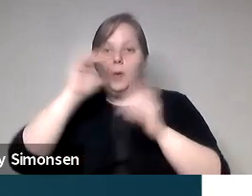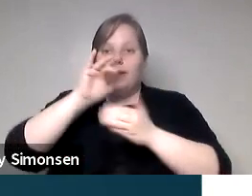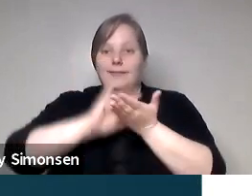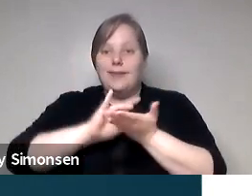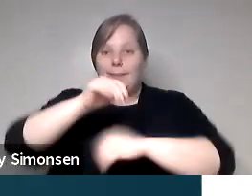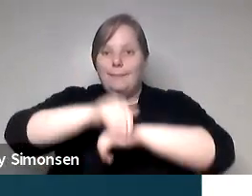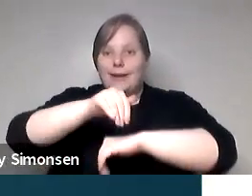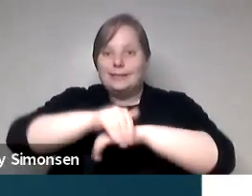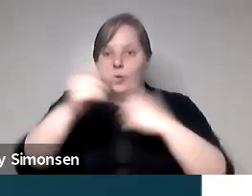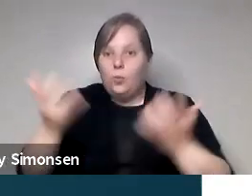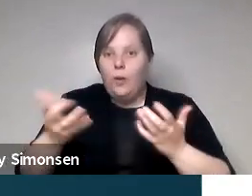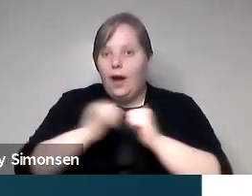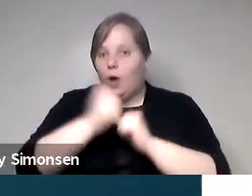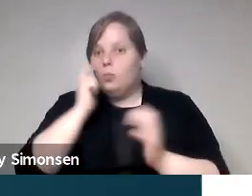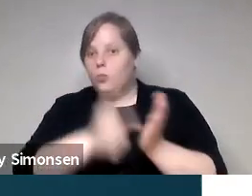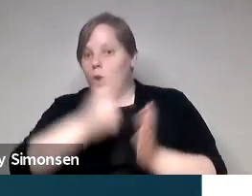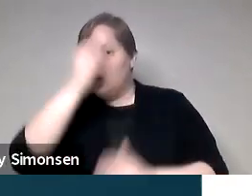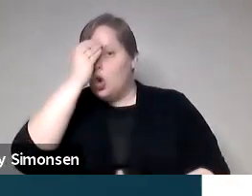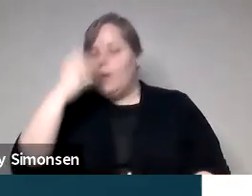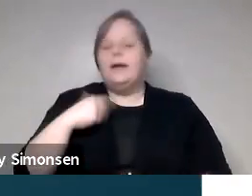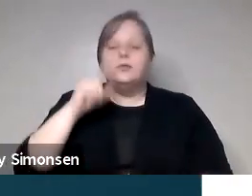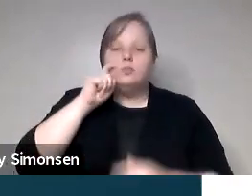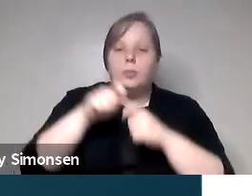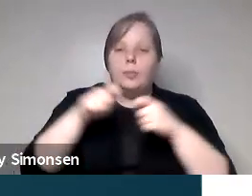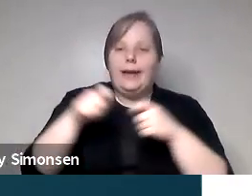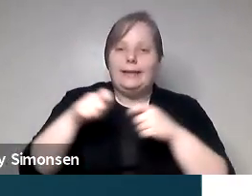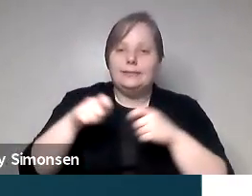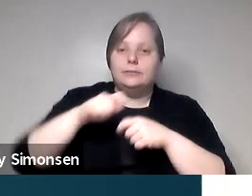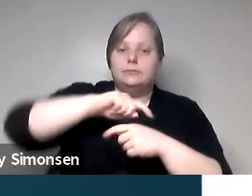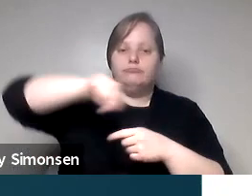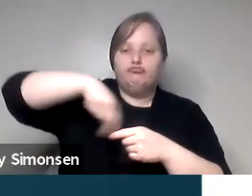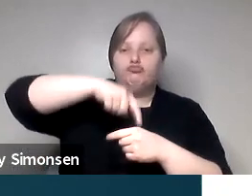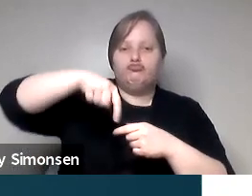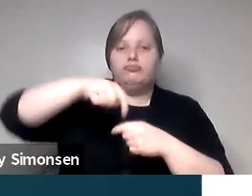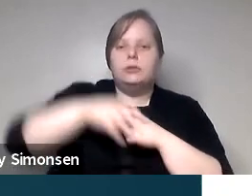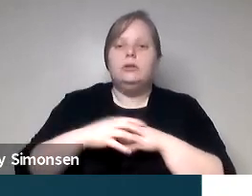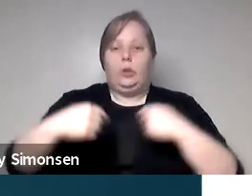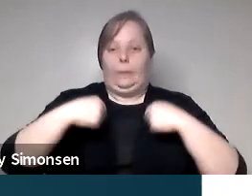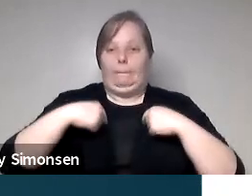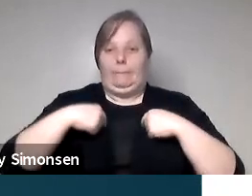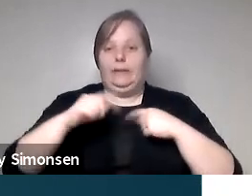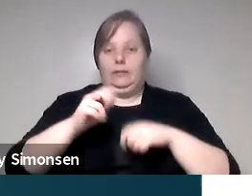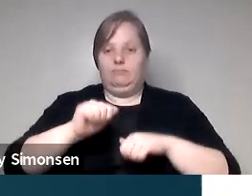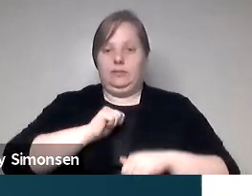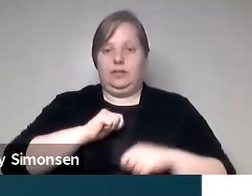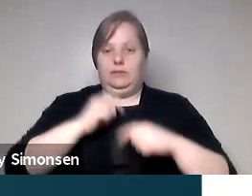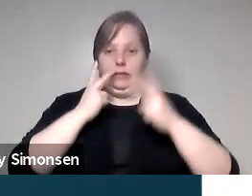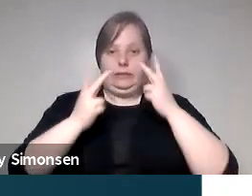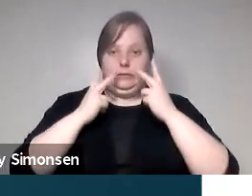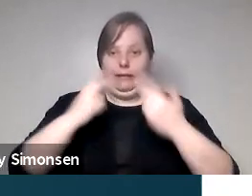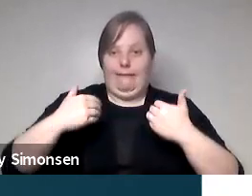has a rubber band on it. And so I, as a sighted user, am